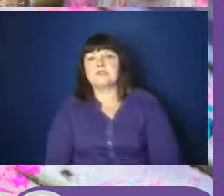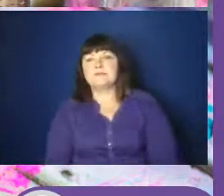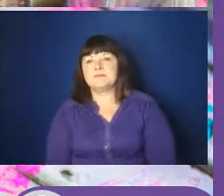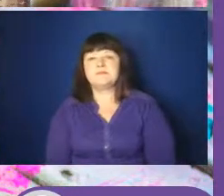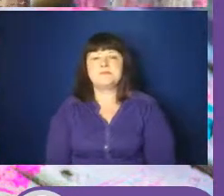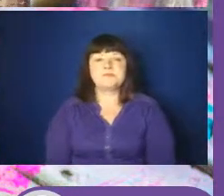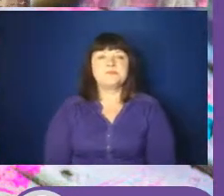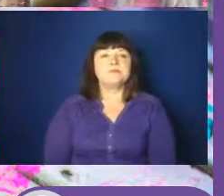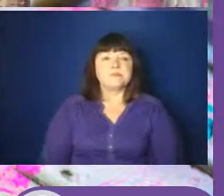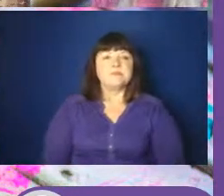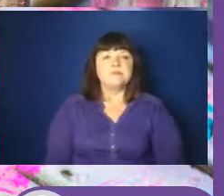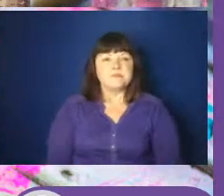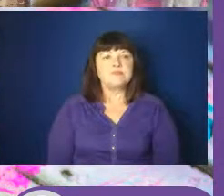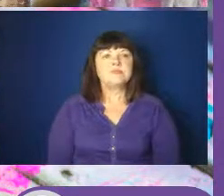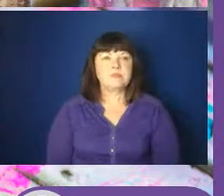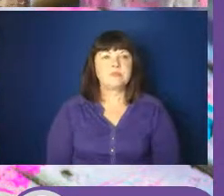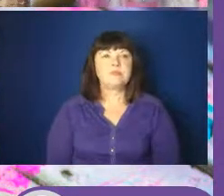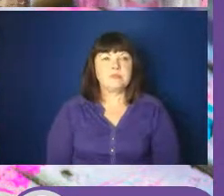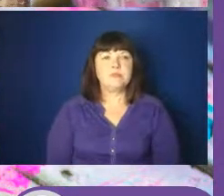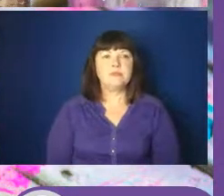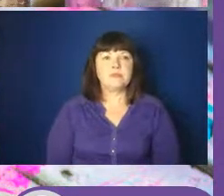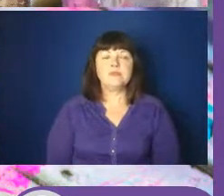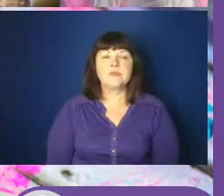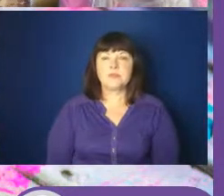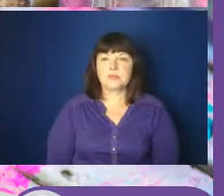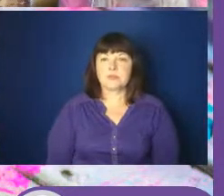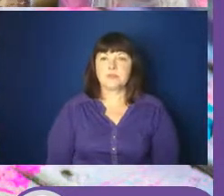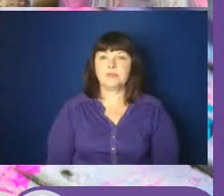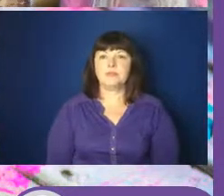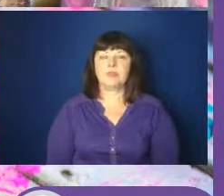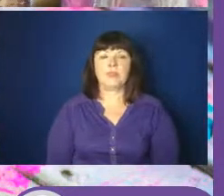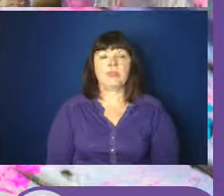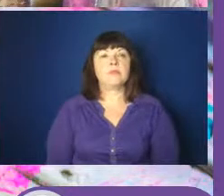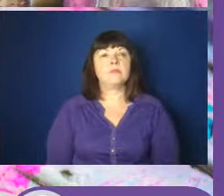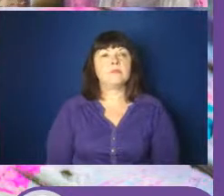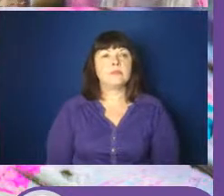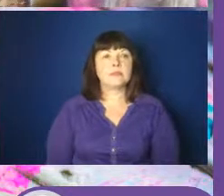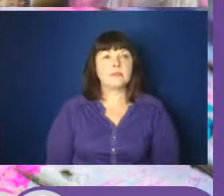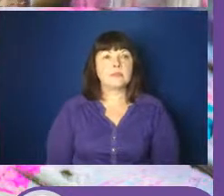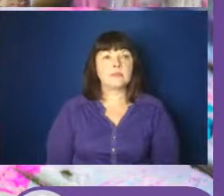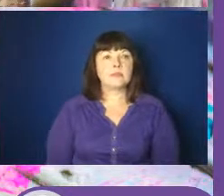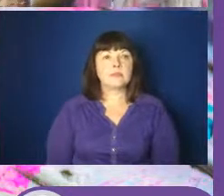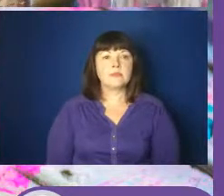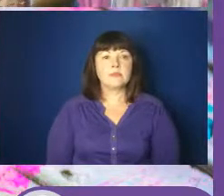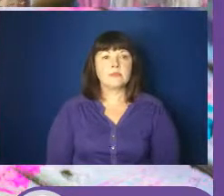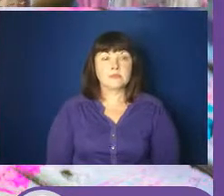Olam. So we've worked with her before and she is fabulous.